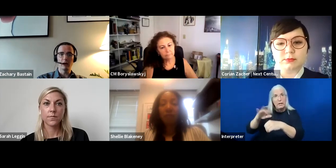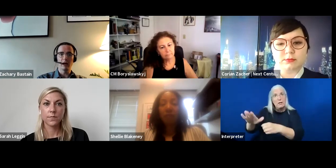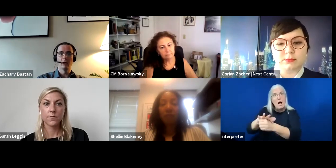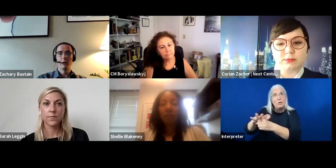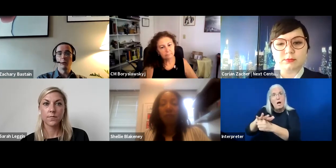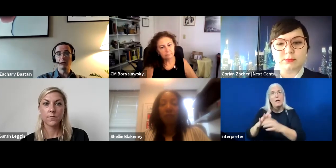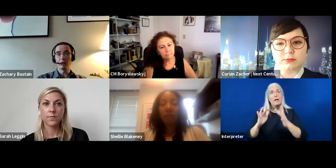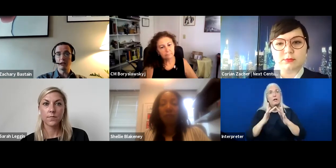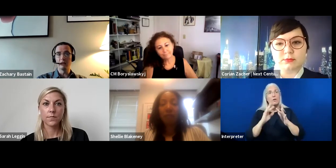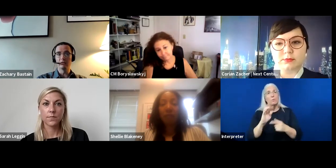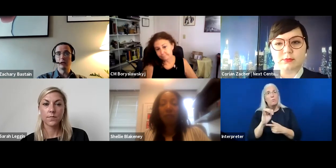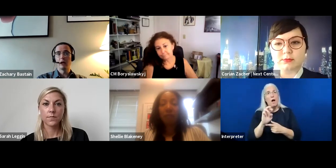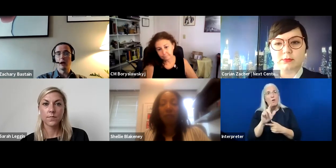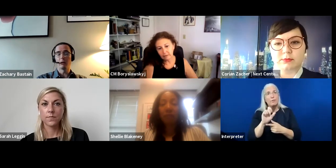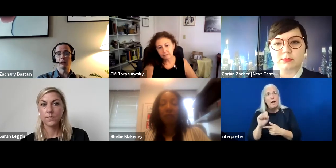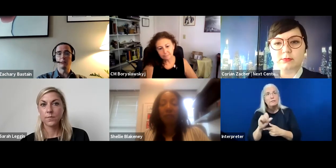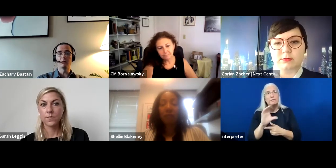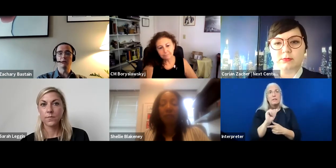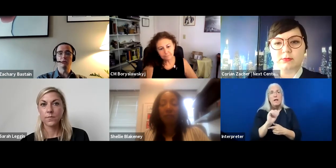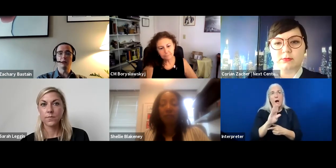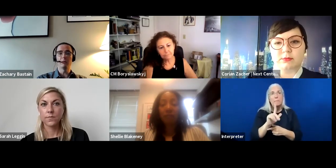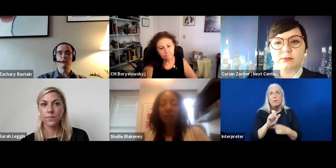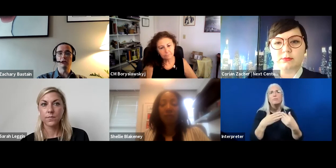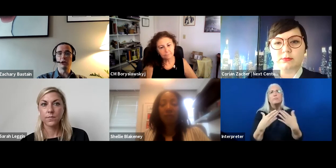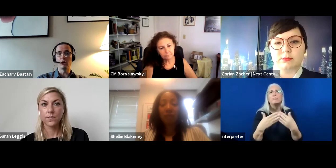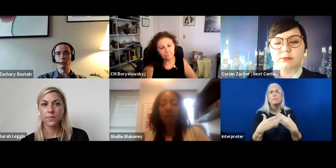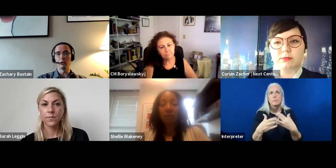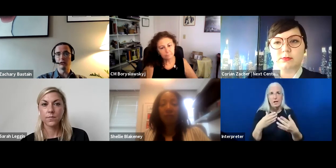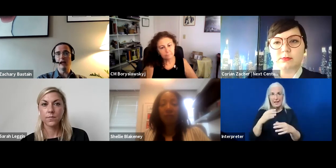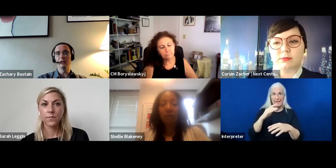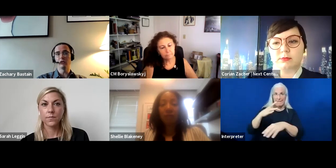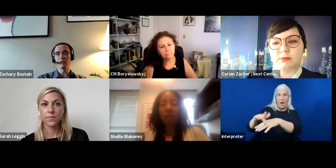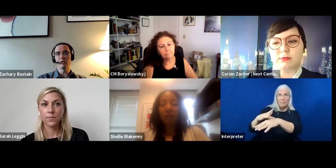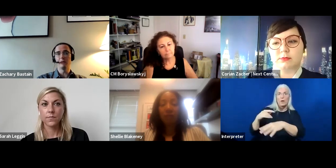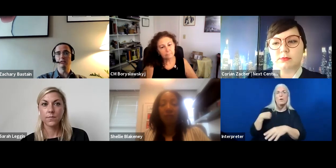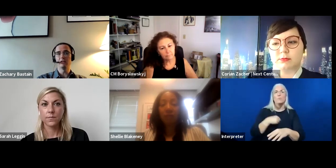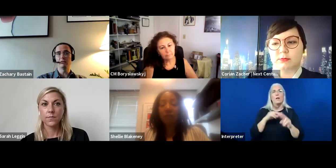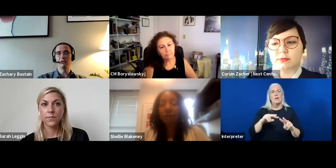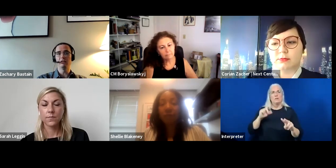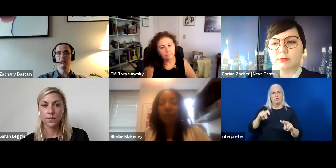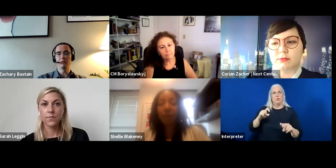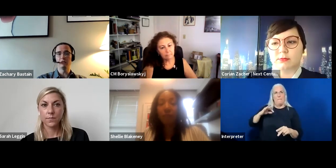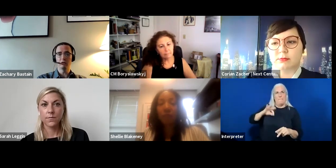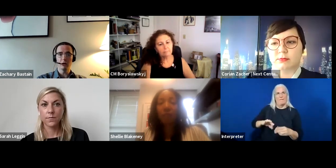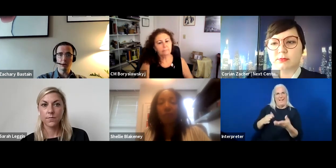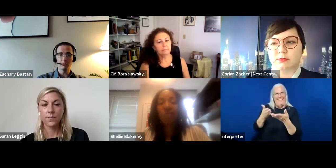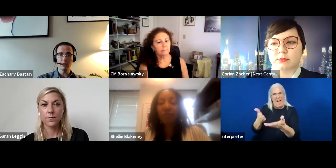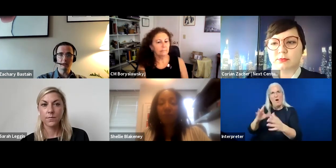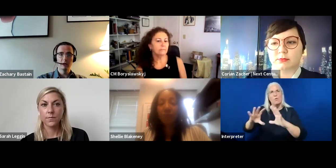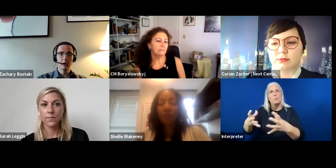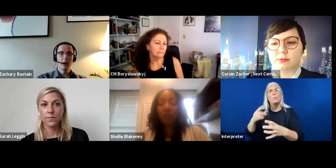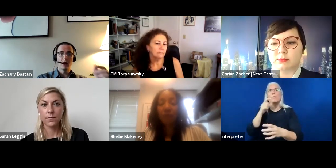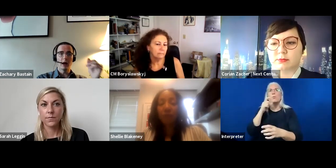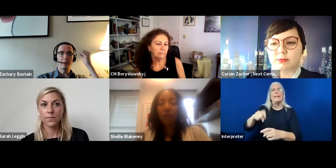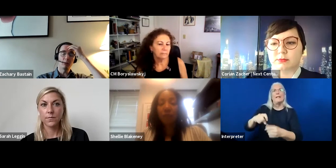wired internet, whatever it is. We think the benefit should be able to go towards that as long as it meets the FCC's definition of